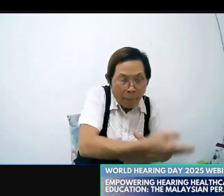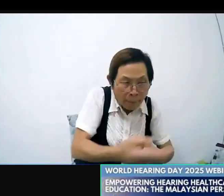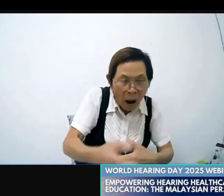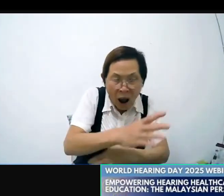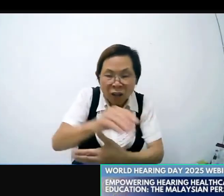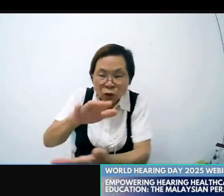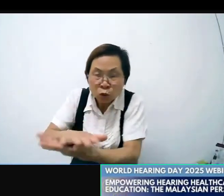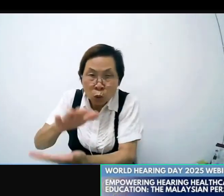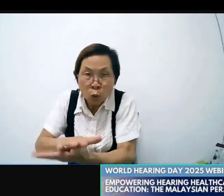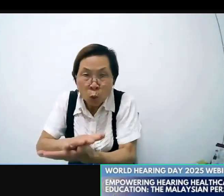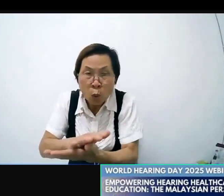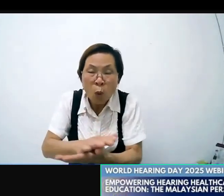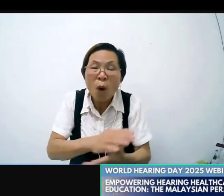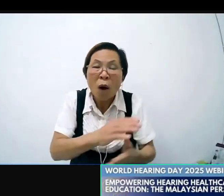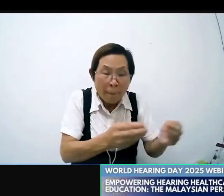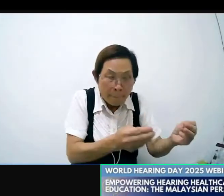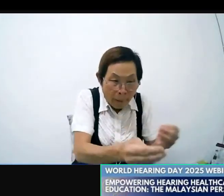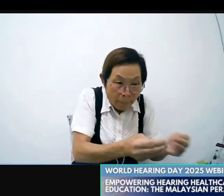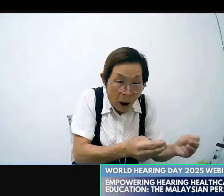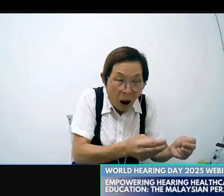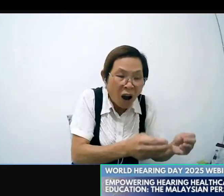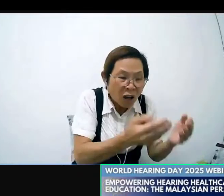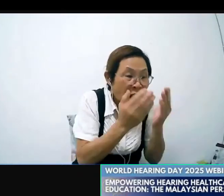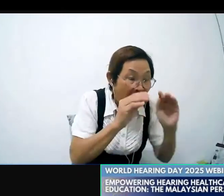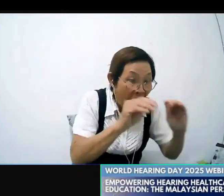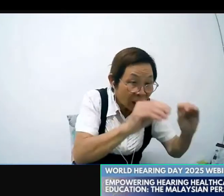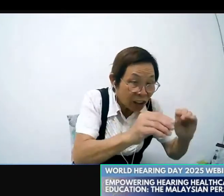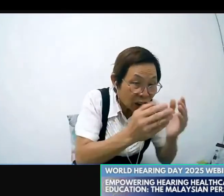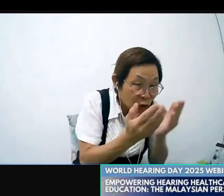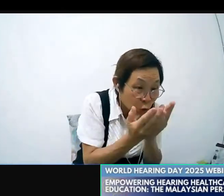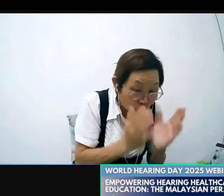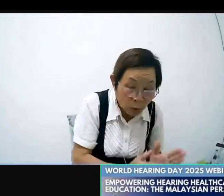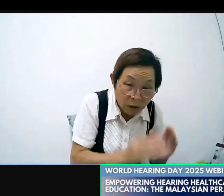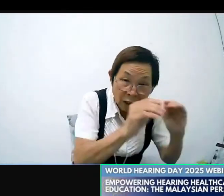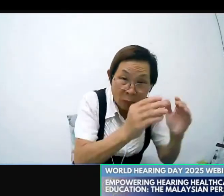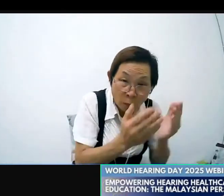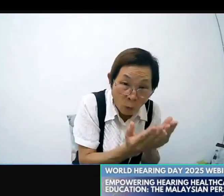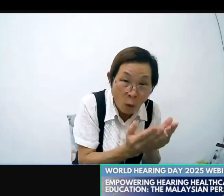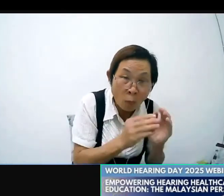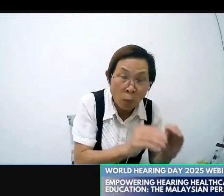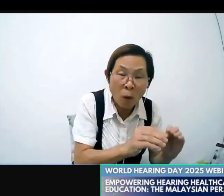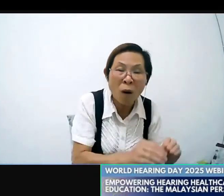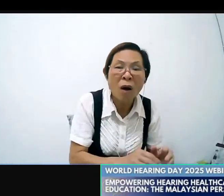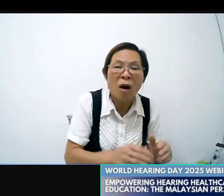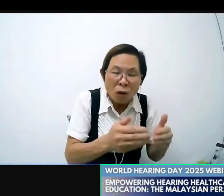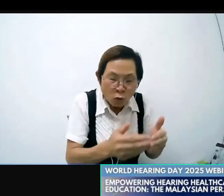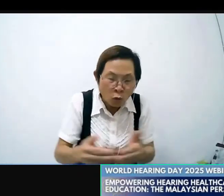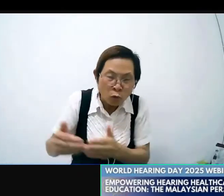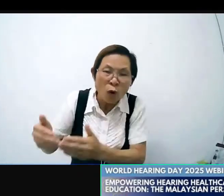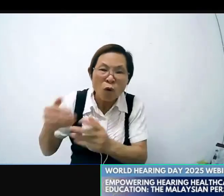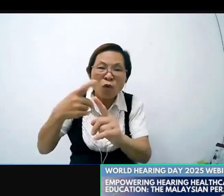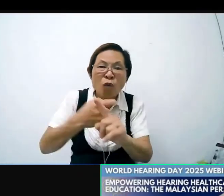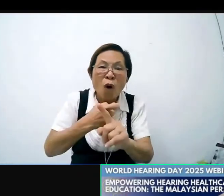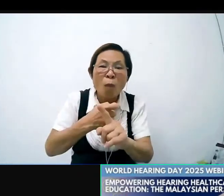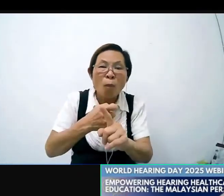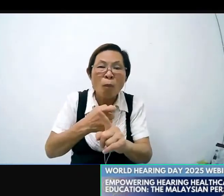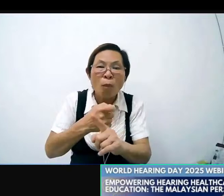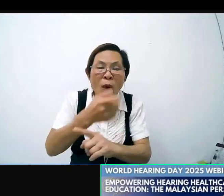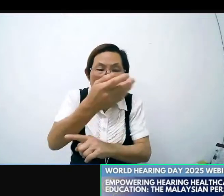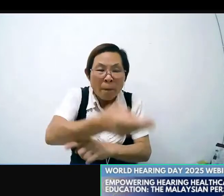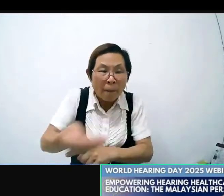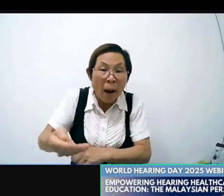when managing the students. And it is about the continuity of intervention from the health facilities to